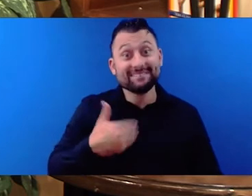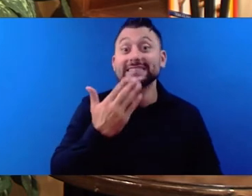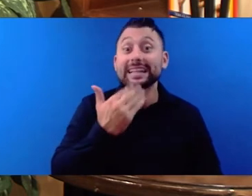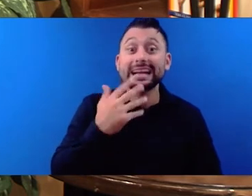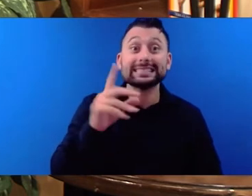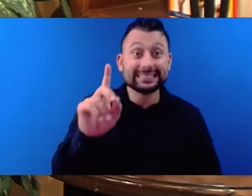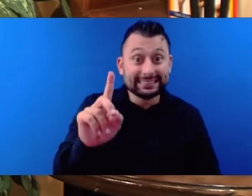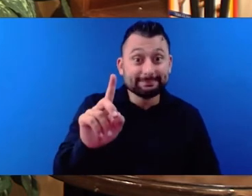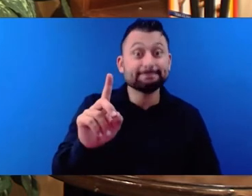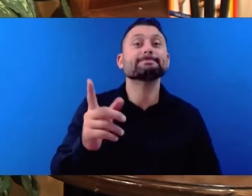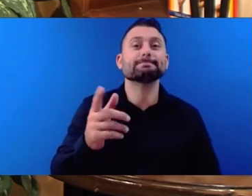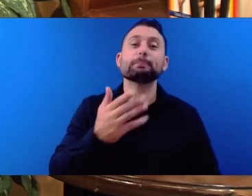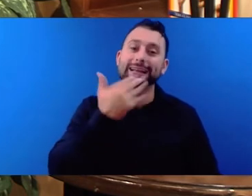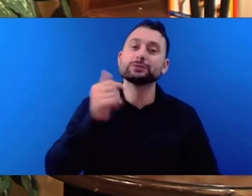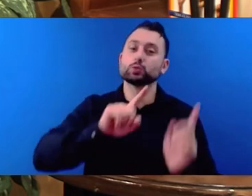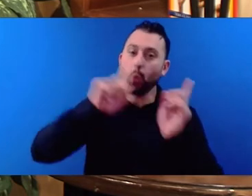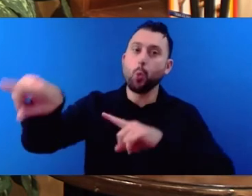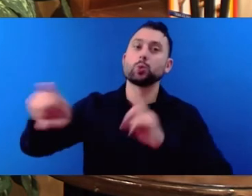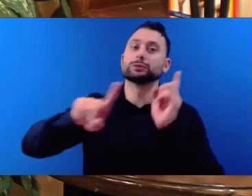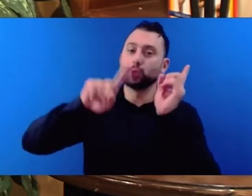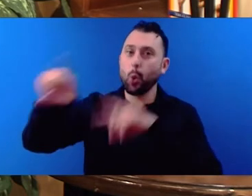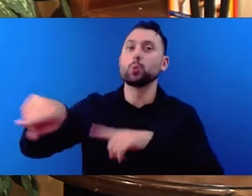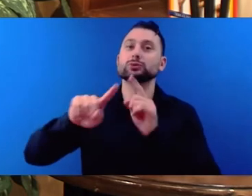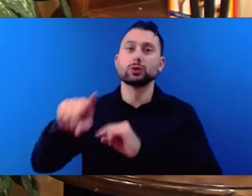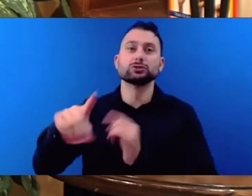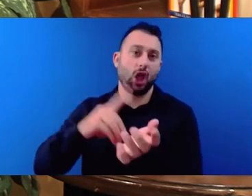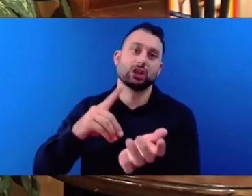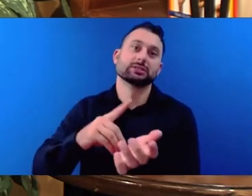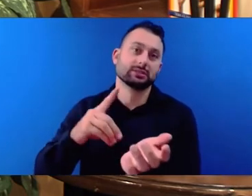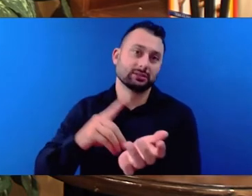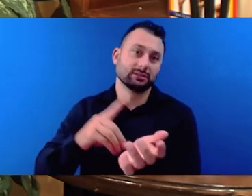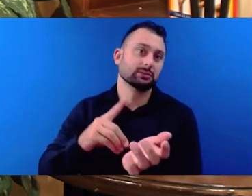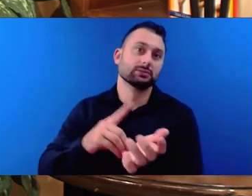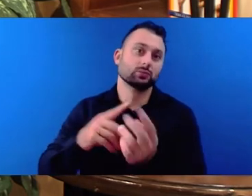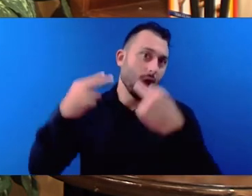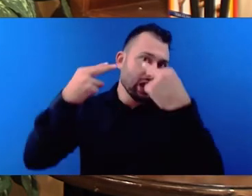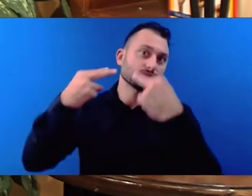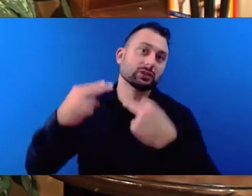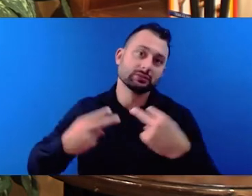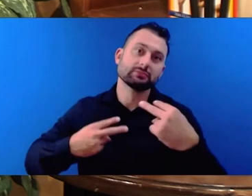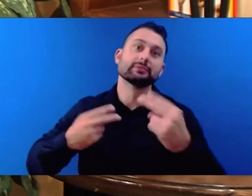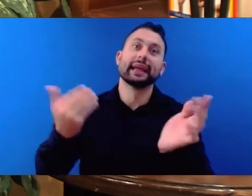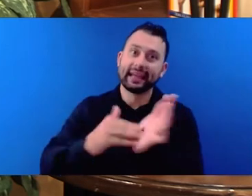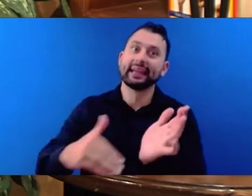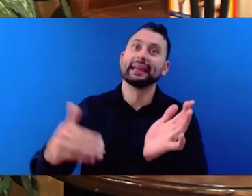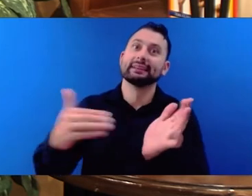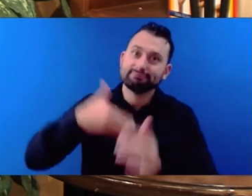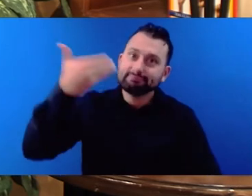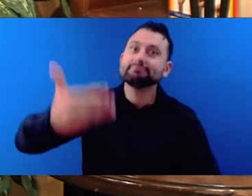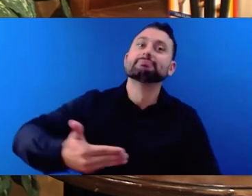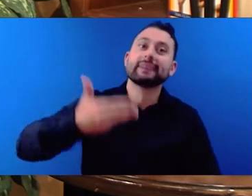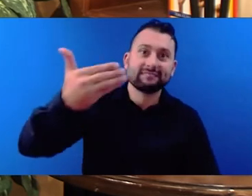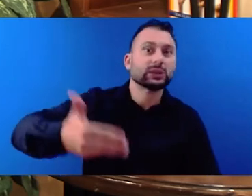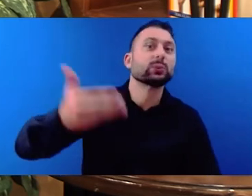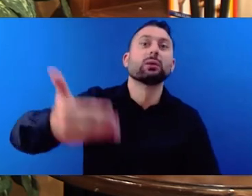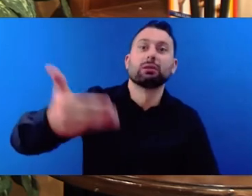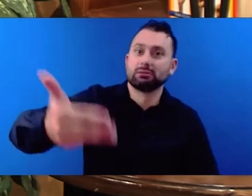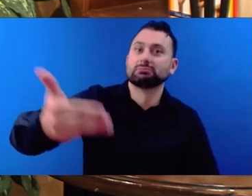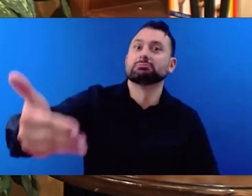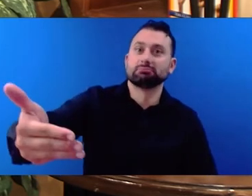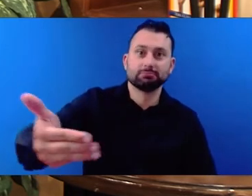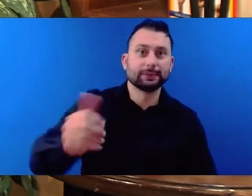how well controlled your diabetes is. If you're very well controlled, we probably could see you 1 to 2 times per